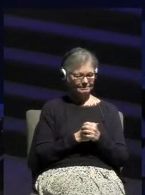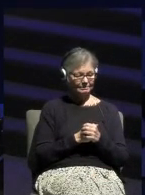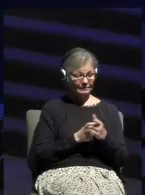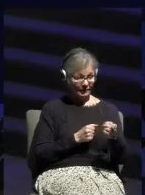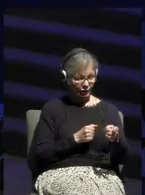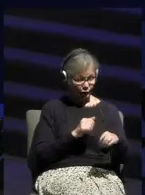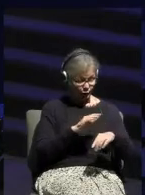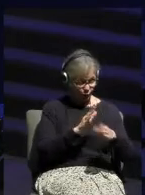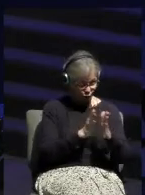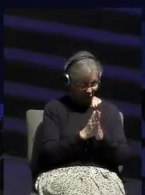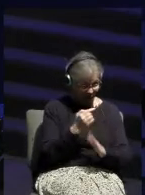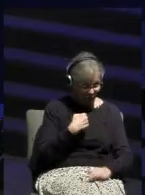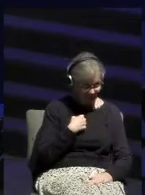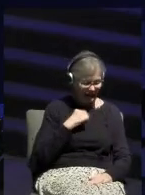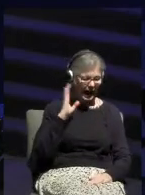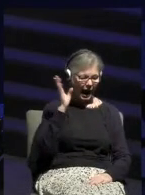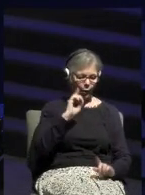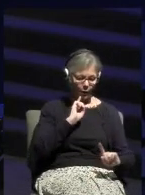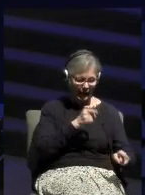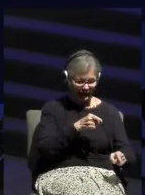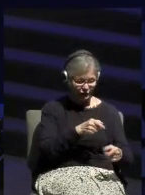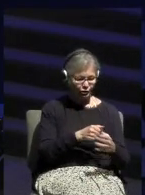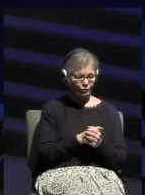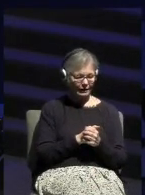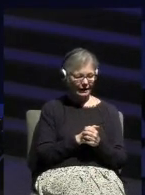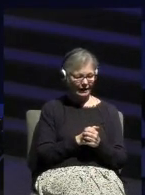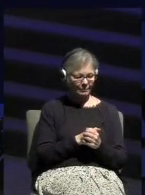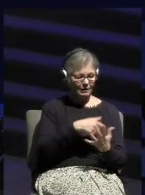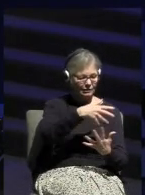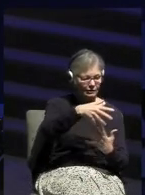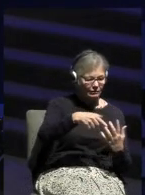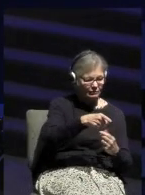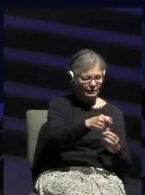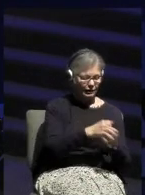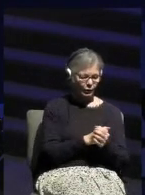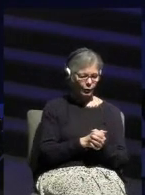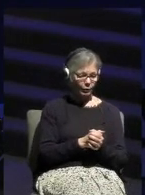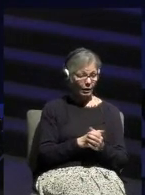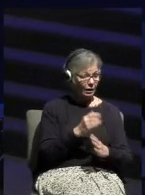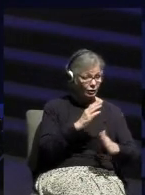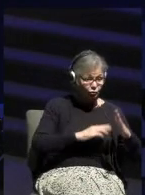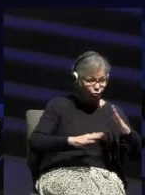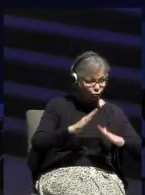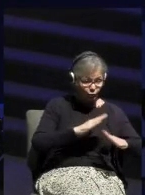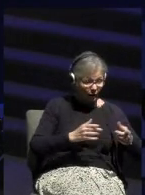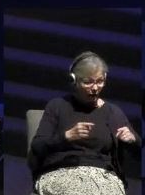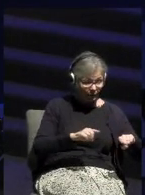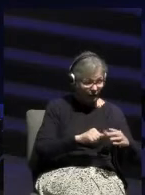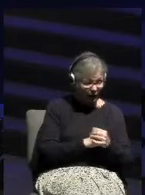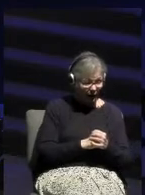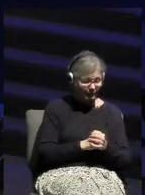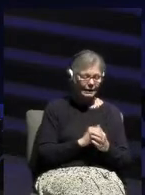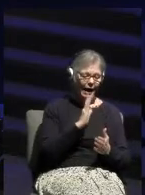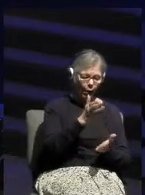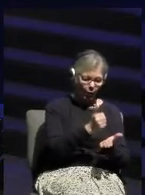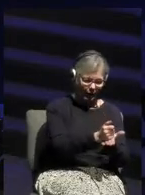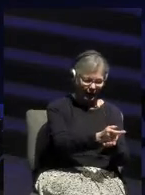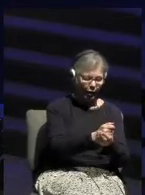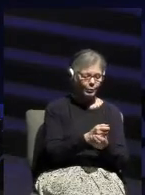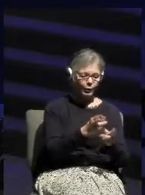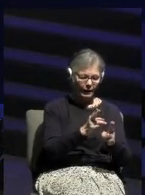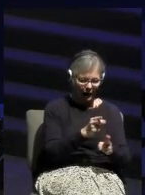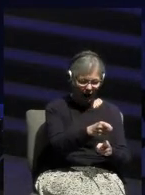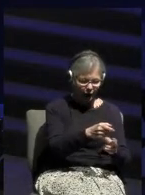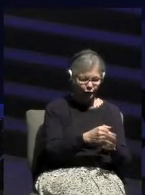call upon me and I will answer him. And I will be with him in trouble. I will deliver him and honor him. Speaking to